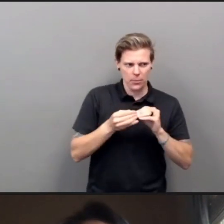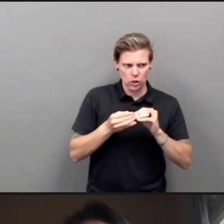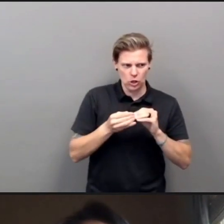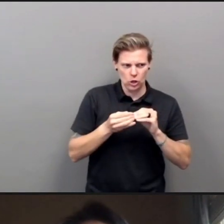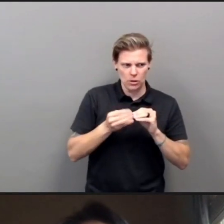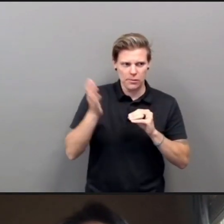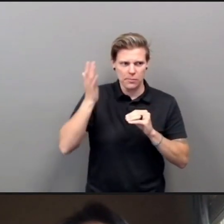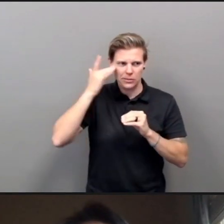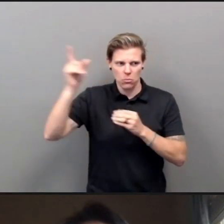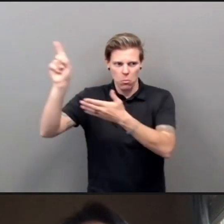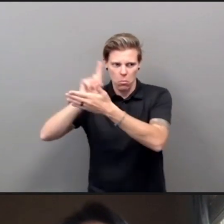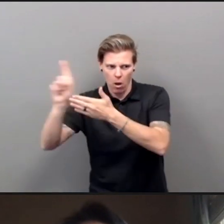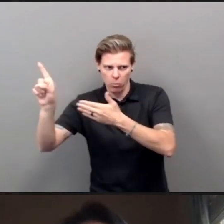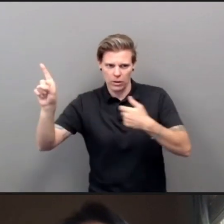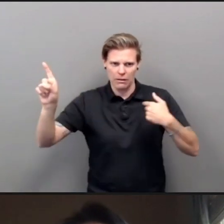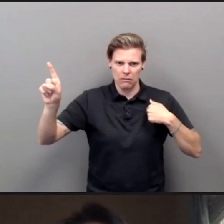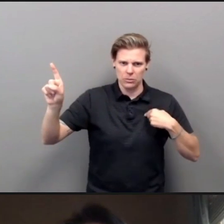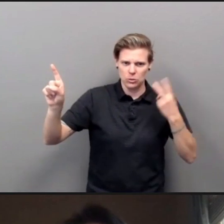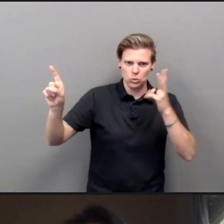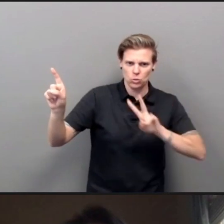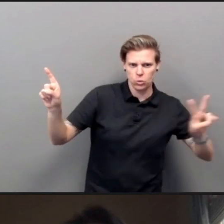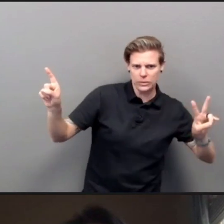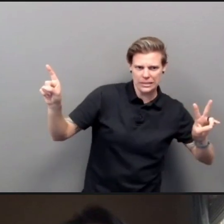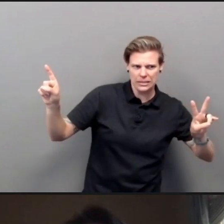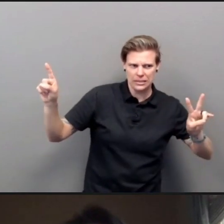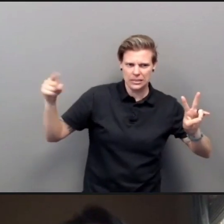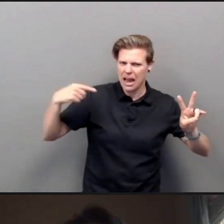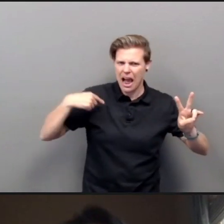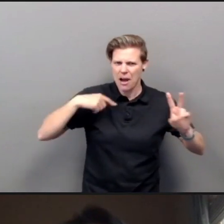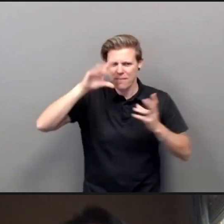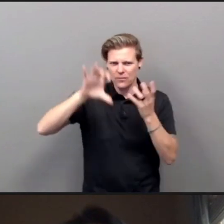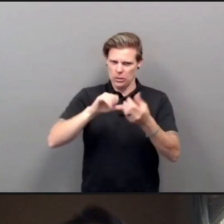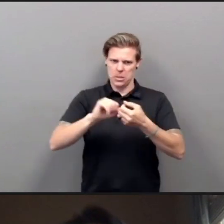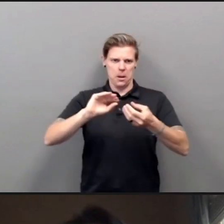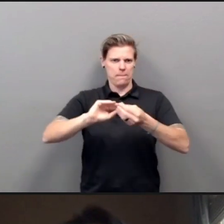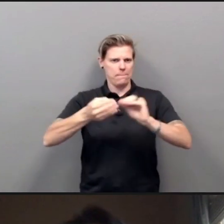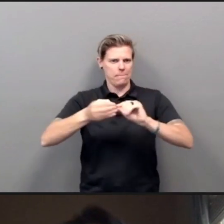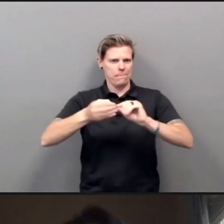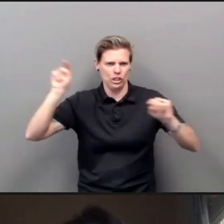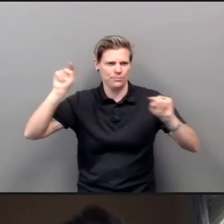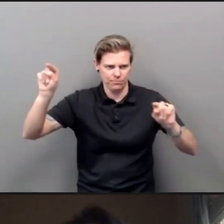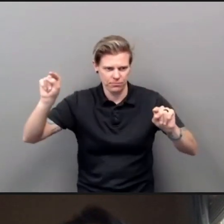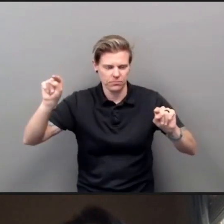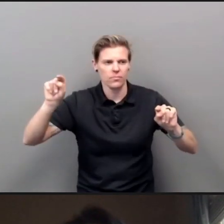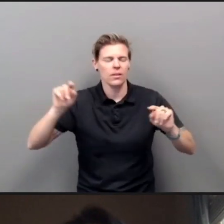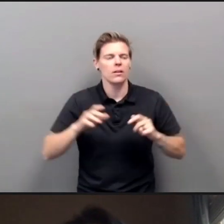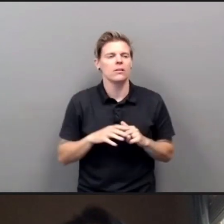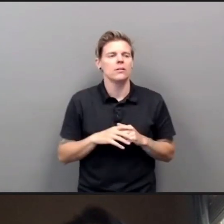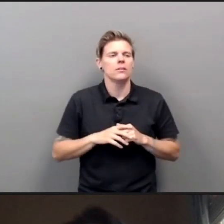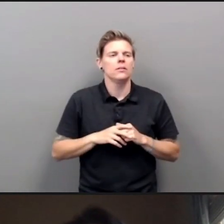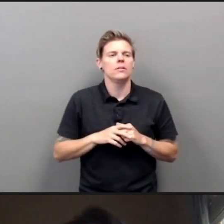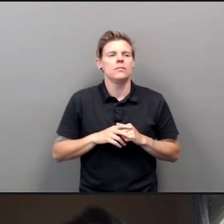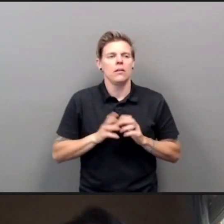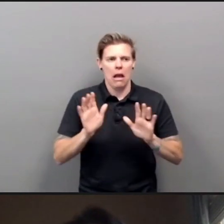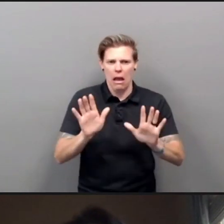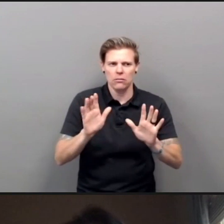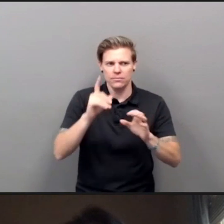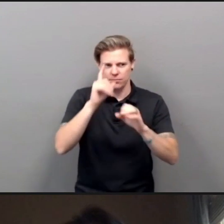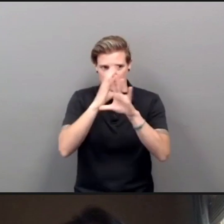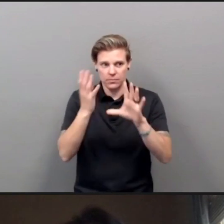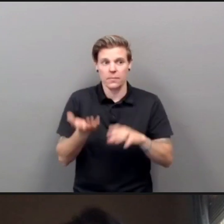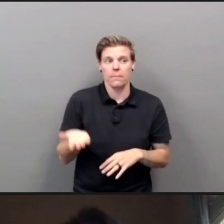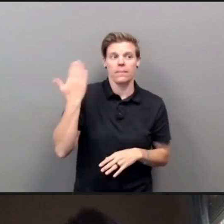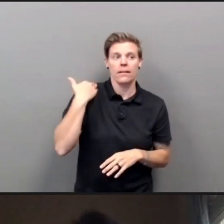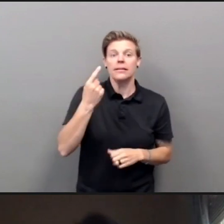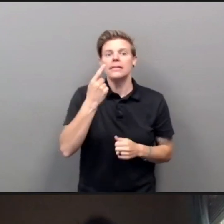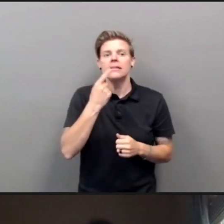about is that last spring when we were still under the red-green thing, Dr. Scrace, you had made a per capita adjustment for the